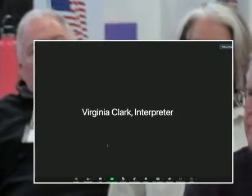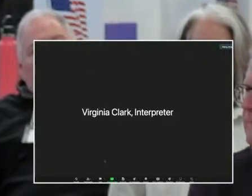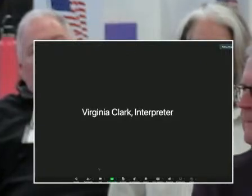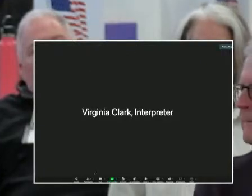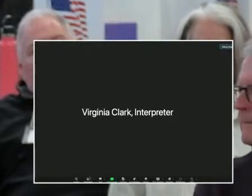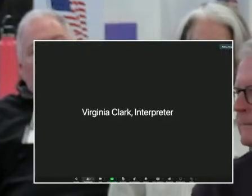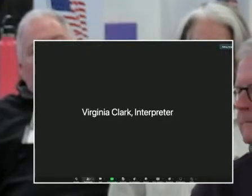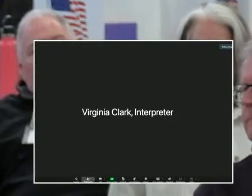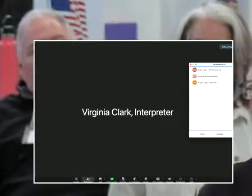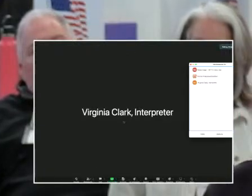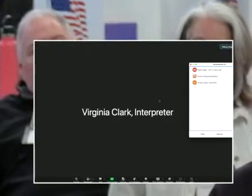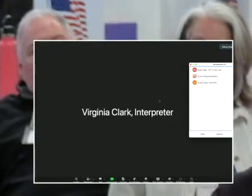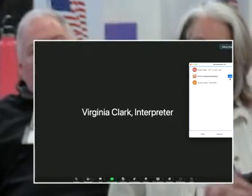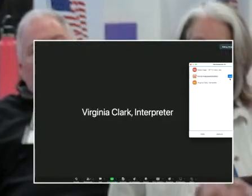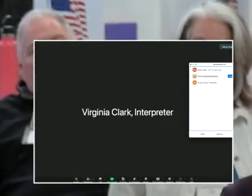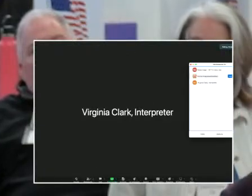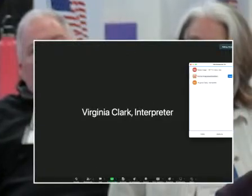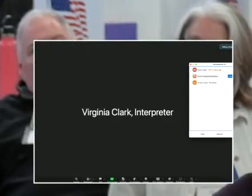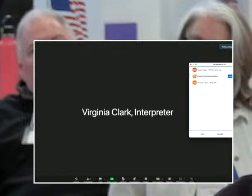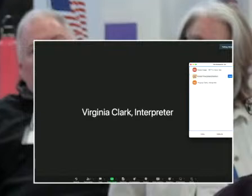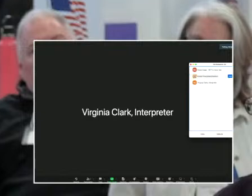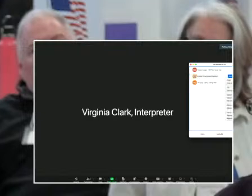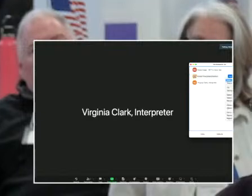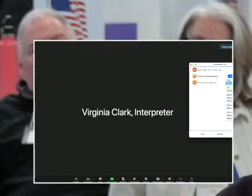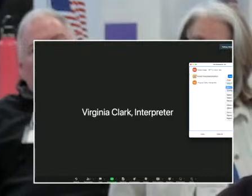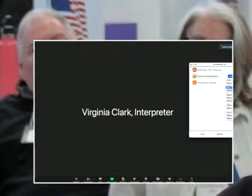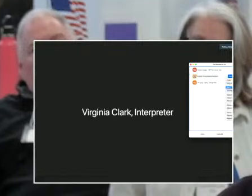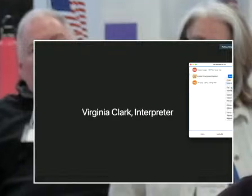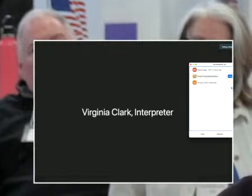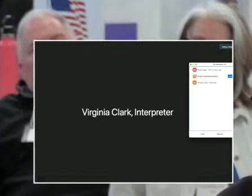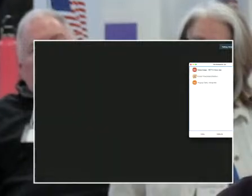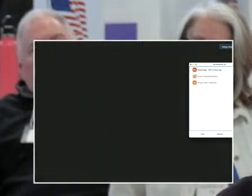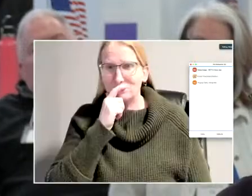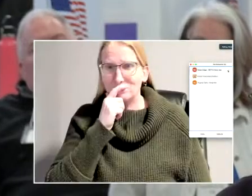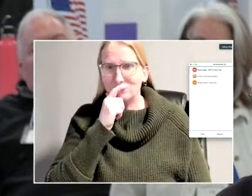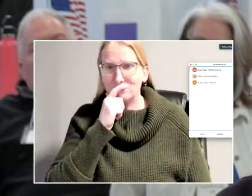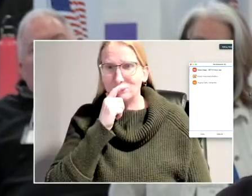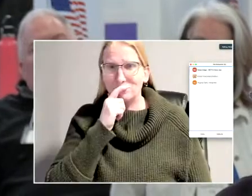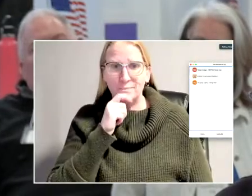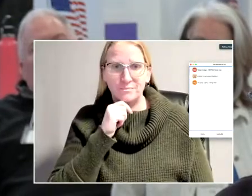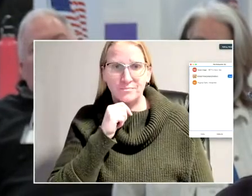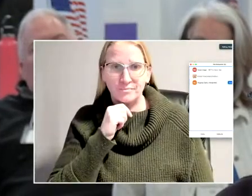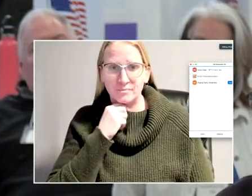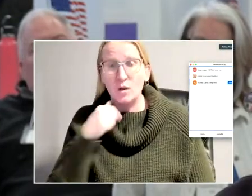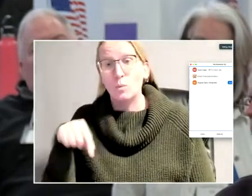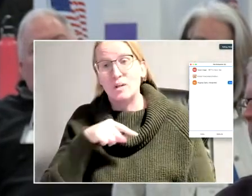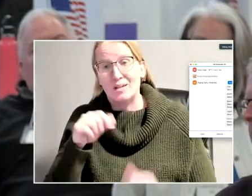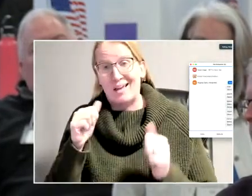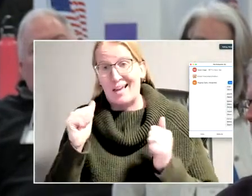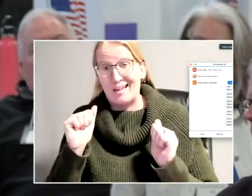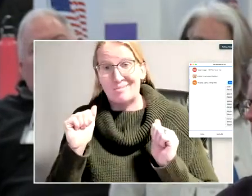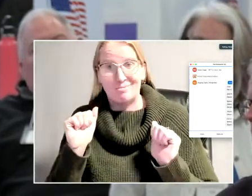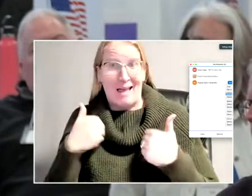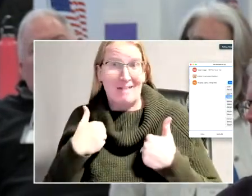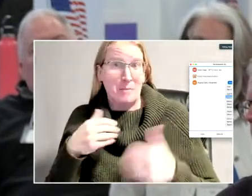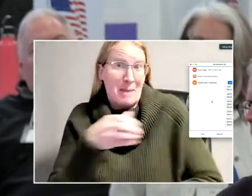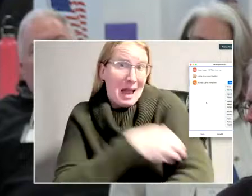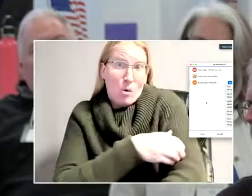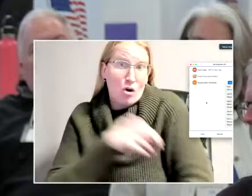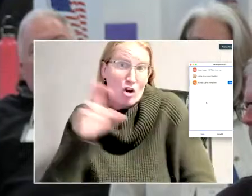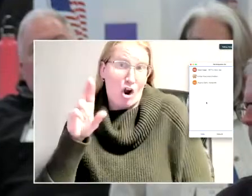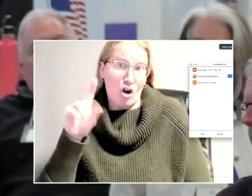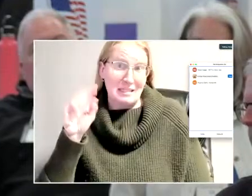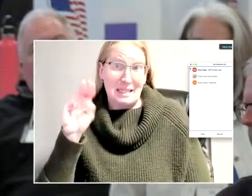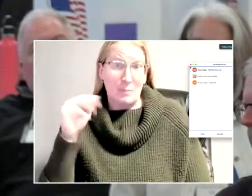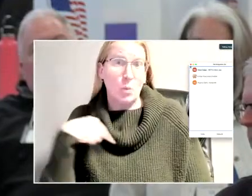RTM and uh Town meetings in other states have powers of ordinance so it's not it's not a